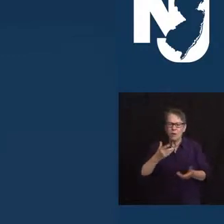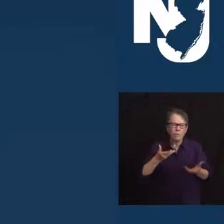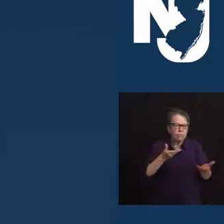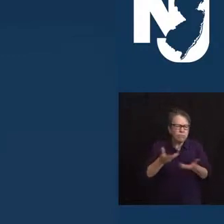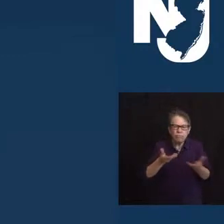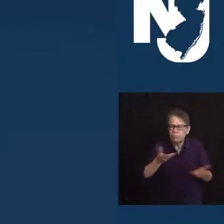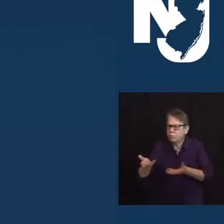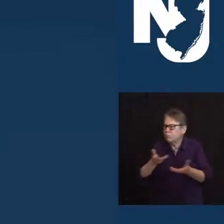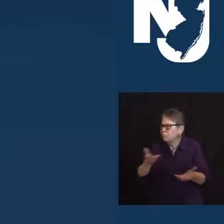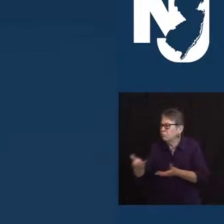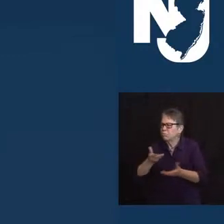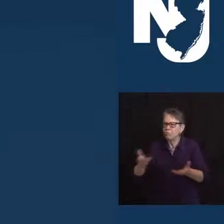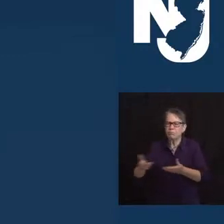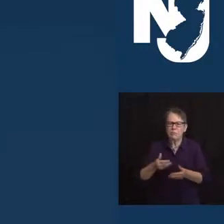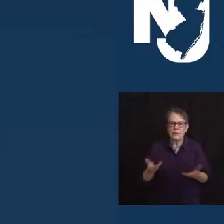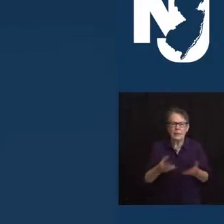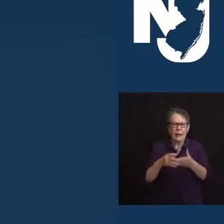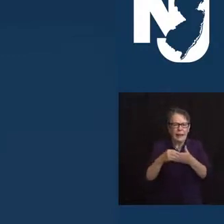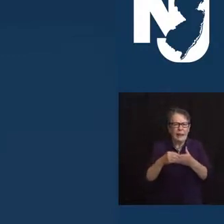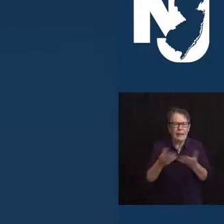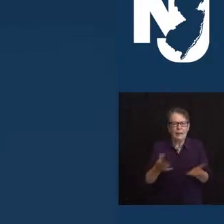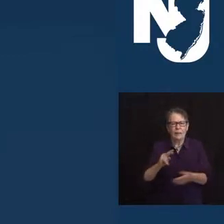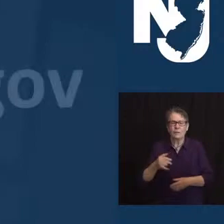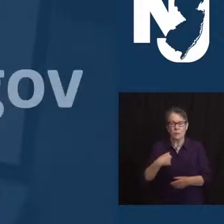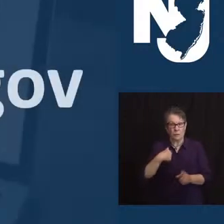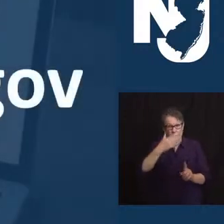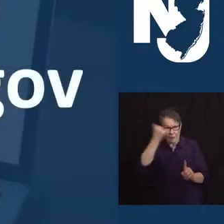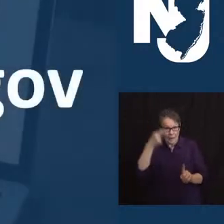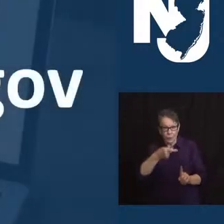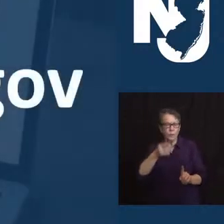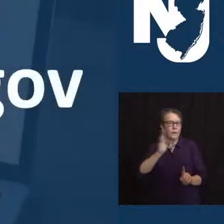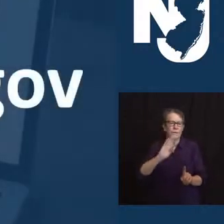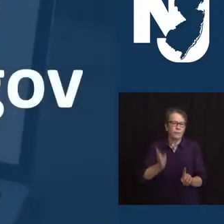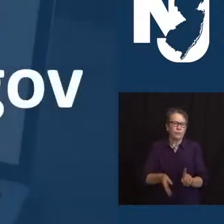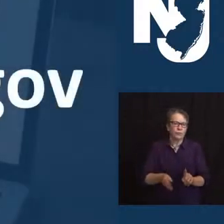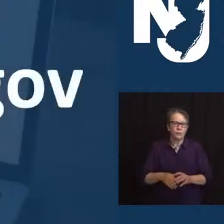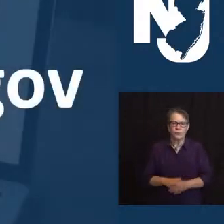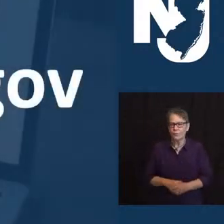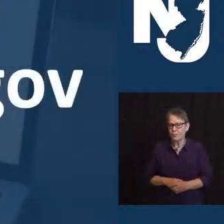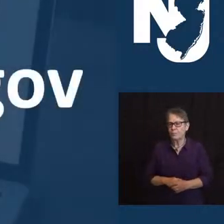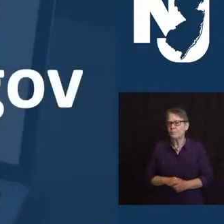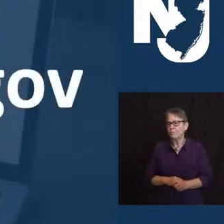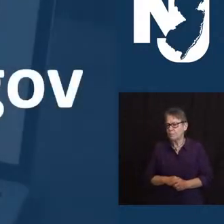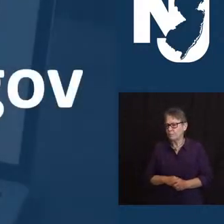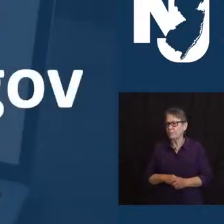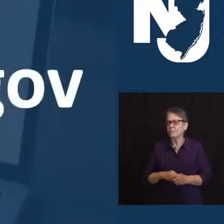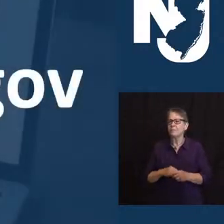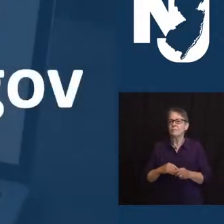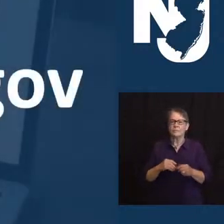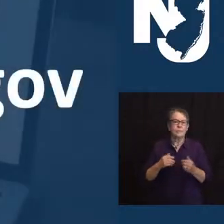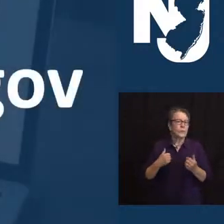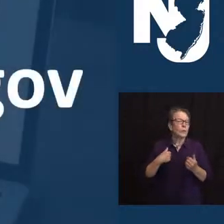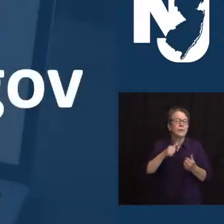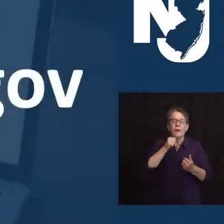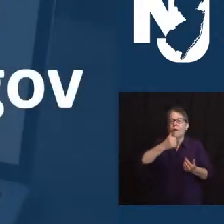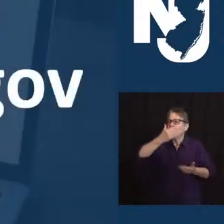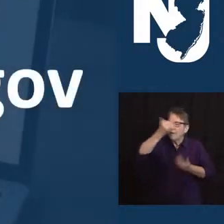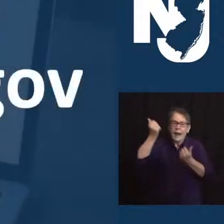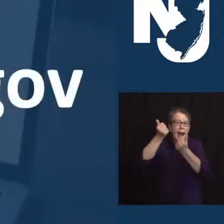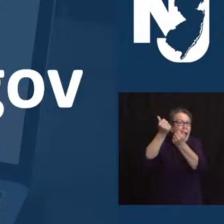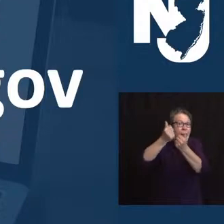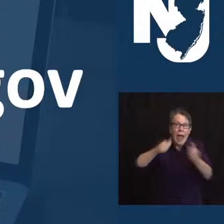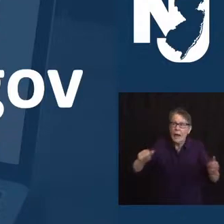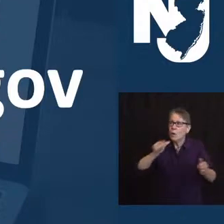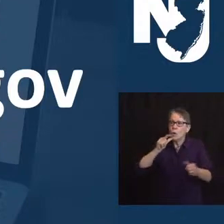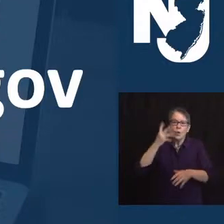be forgotten. Nor will we ever forget any of those we have lost to this virus. We continue our fight to end